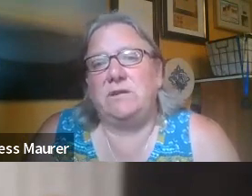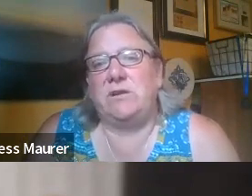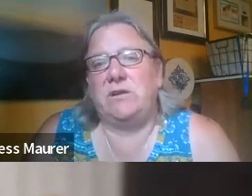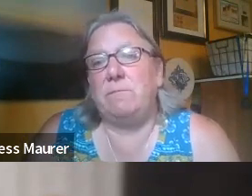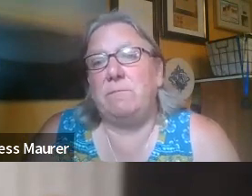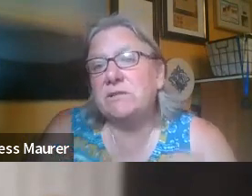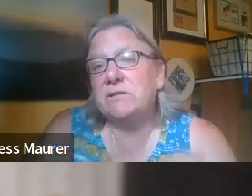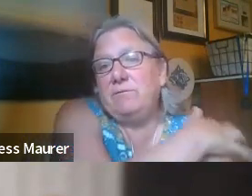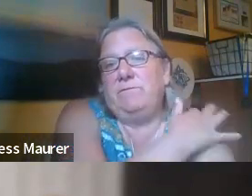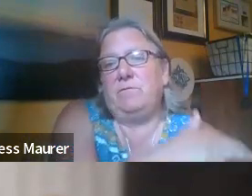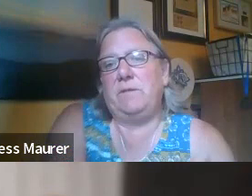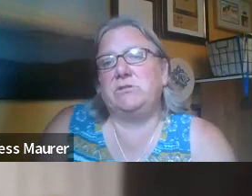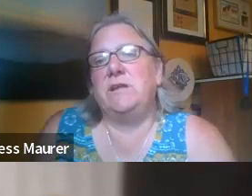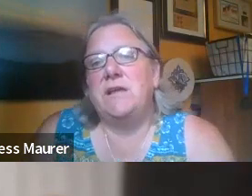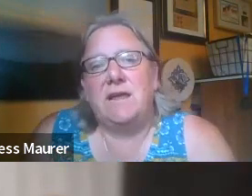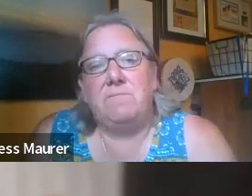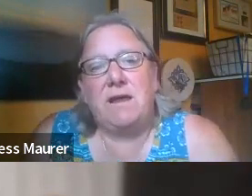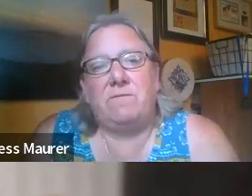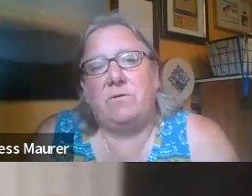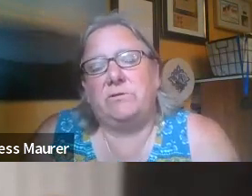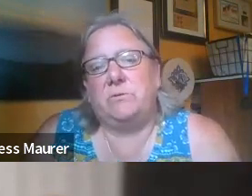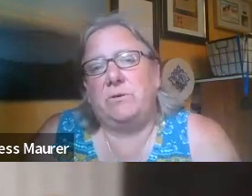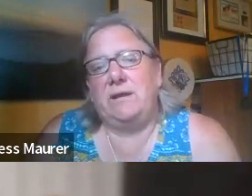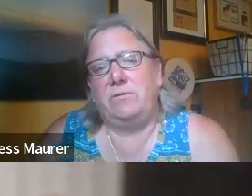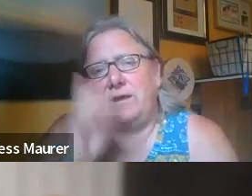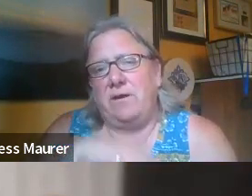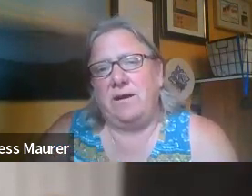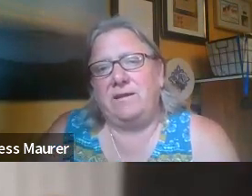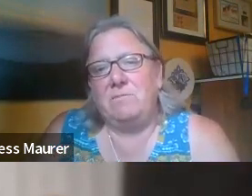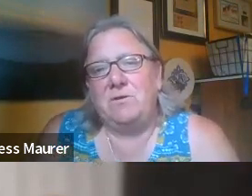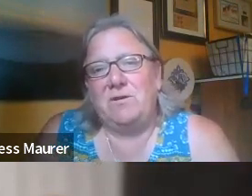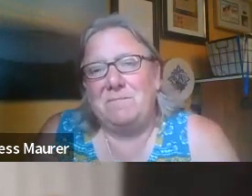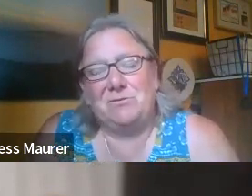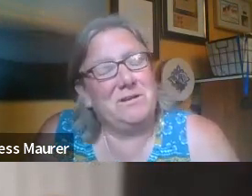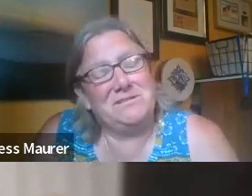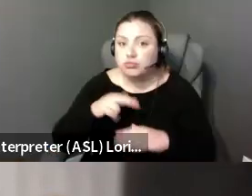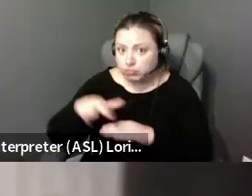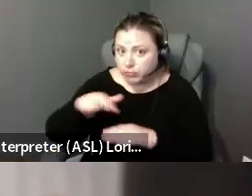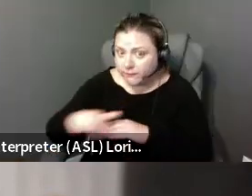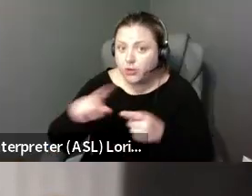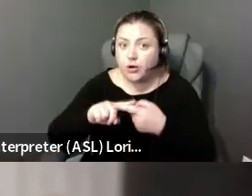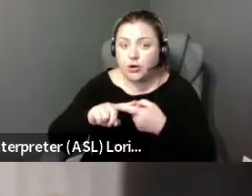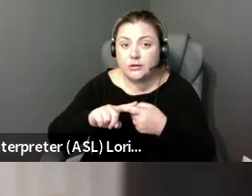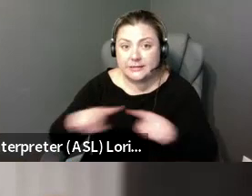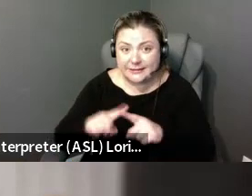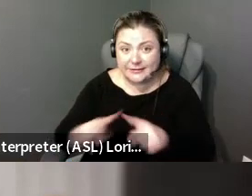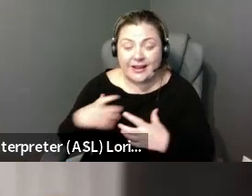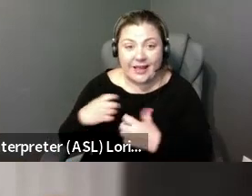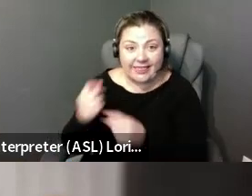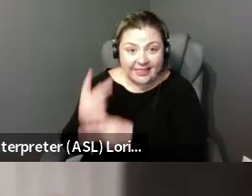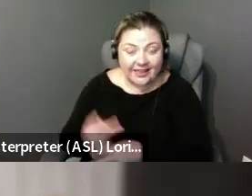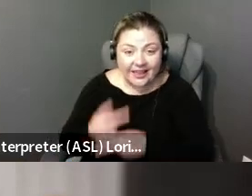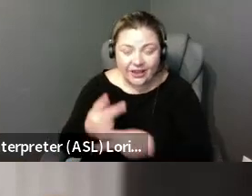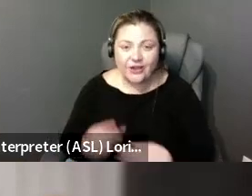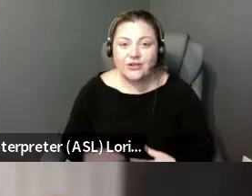were using to share person-level information and make referrals between healthcare and community-based organizations. I'm so sorry. At this